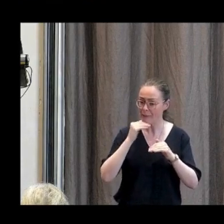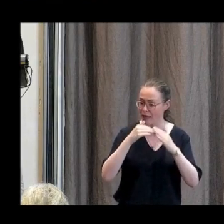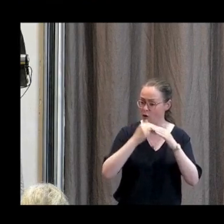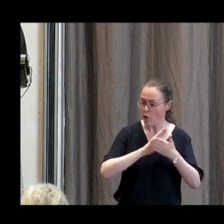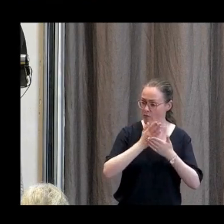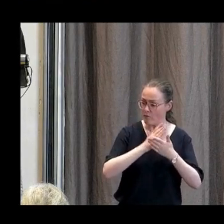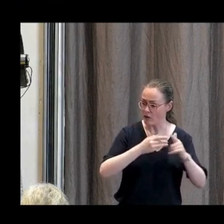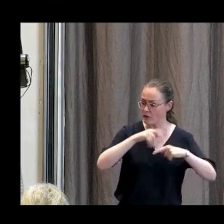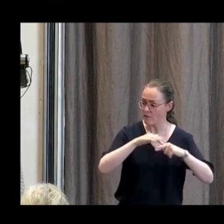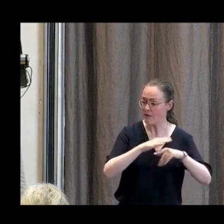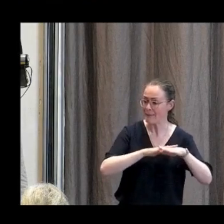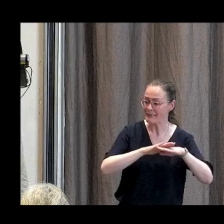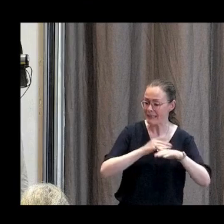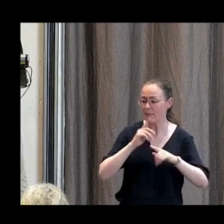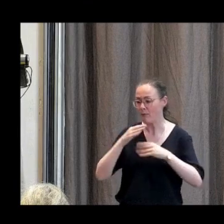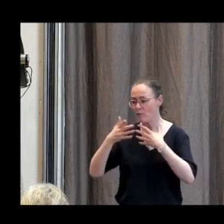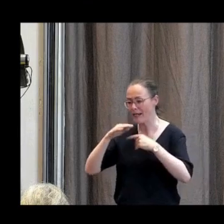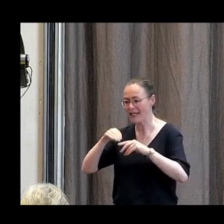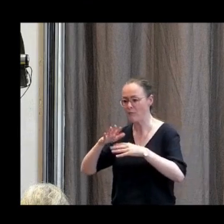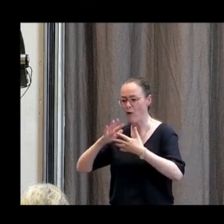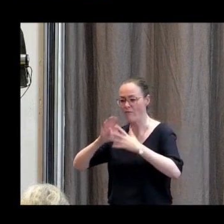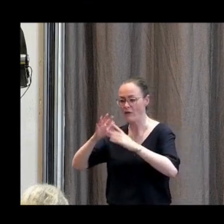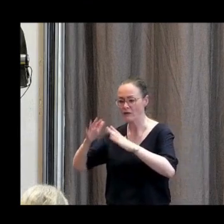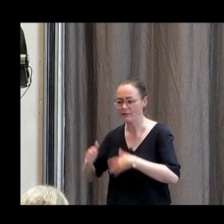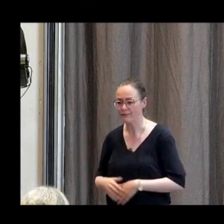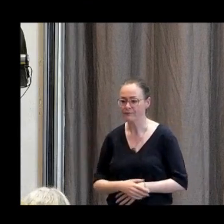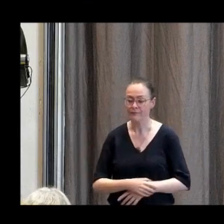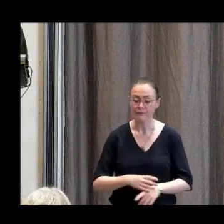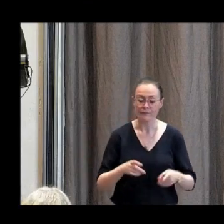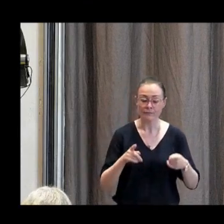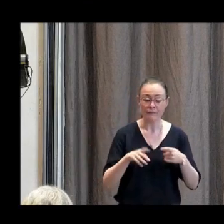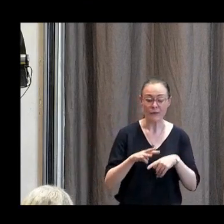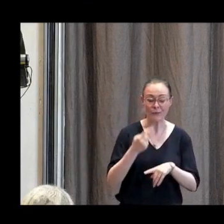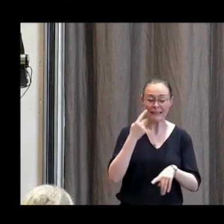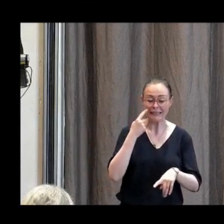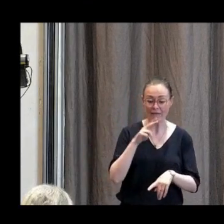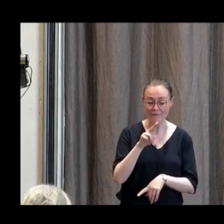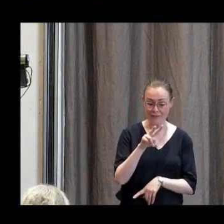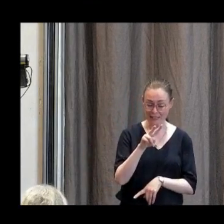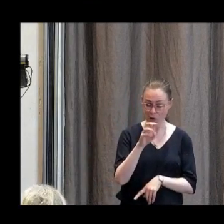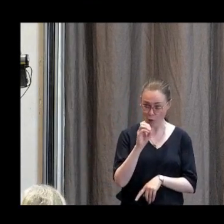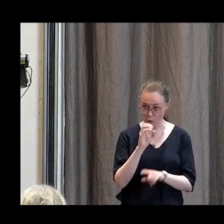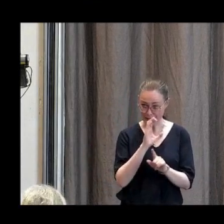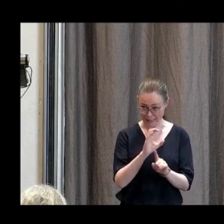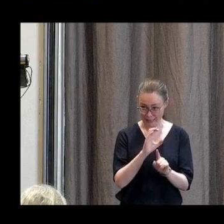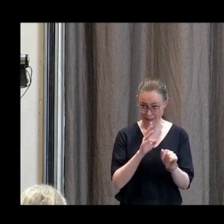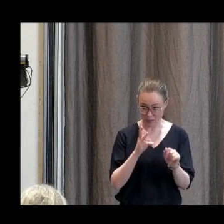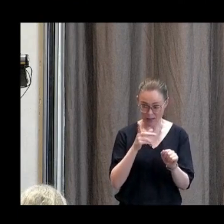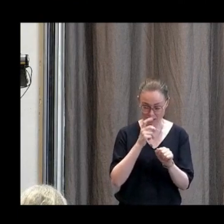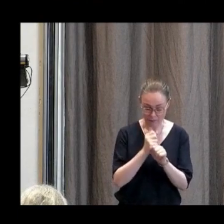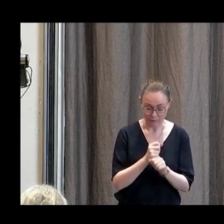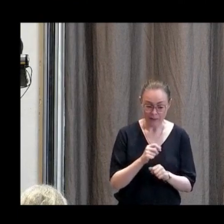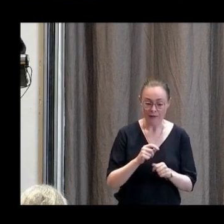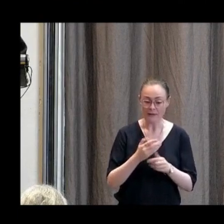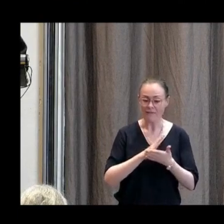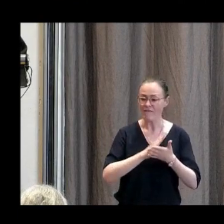off skin than there is, for example, off breath. So you're going to see VOCs. I'll talk about them a little bit.